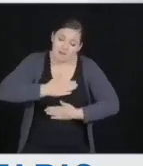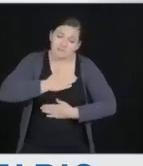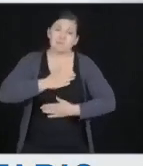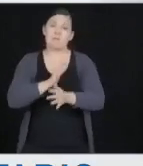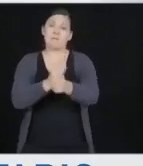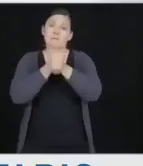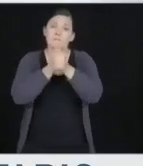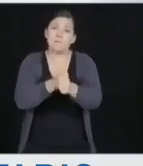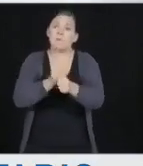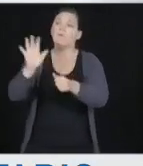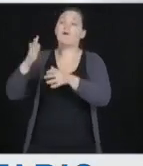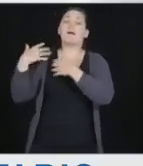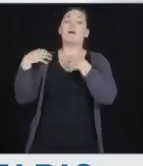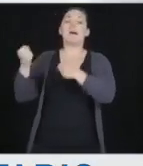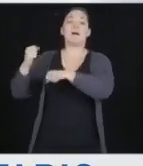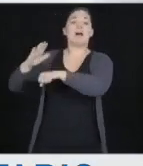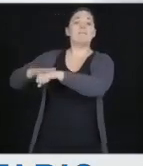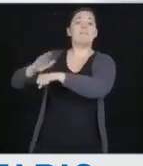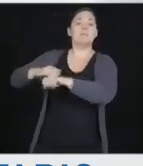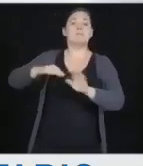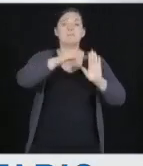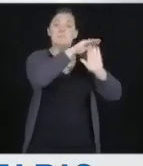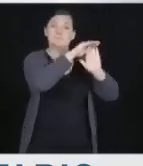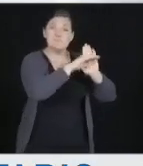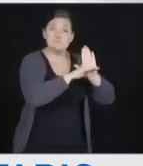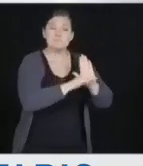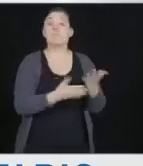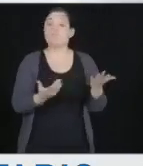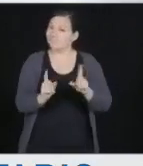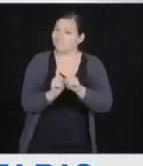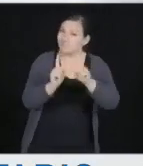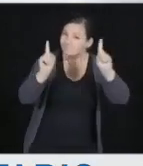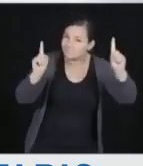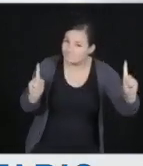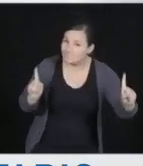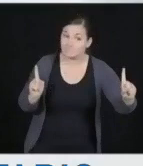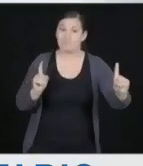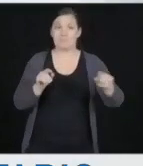your friends, neighbors, and family members safe so